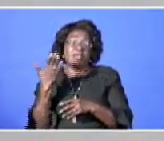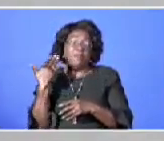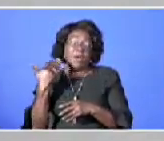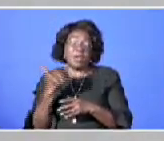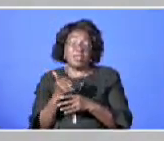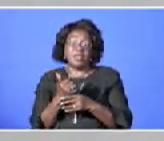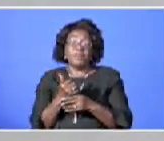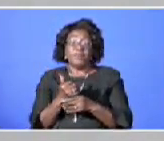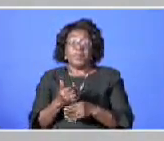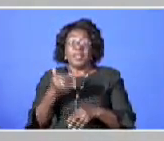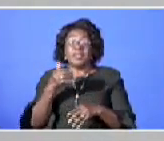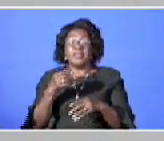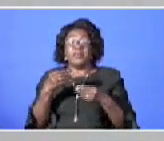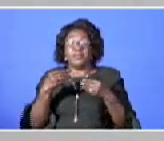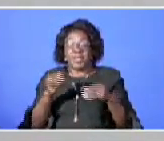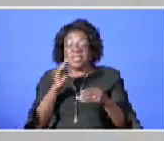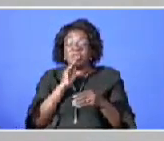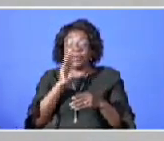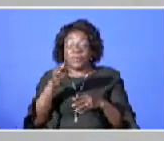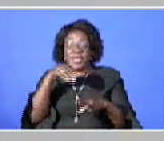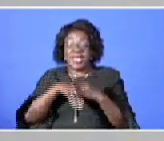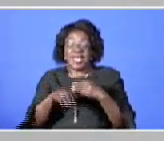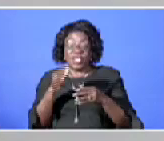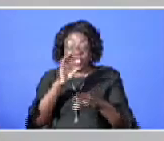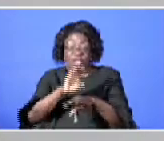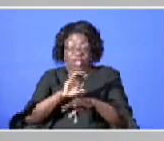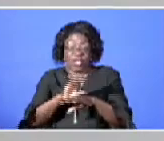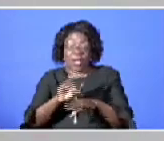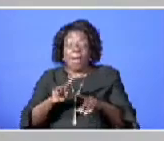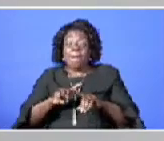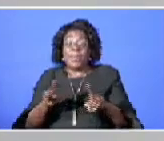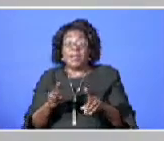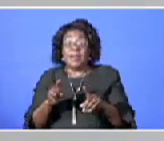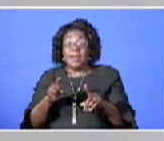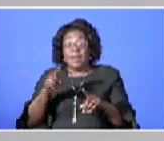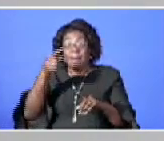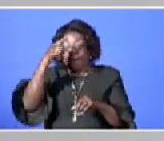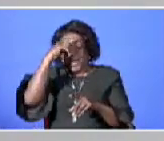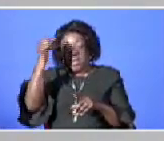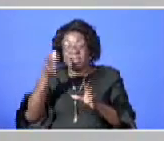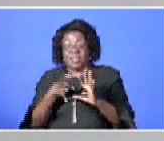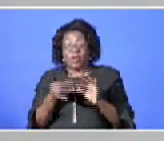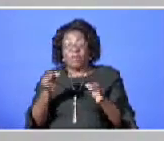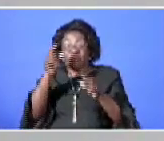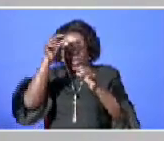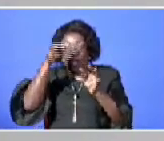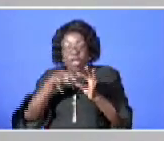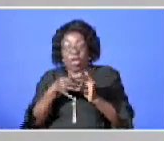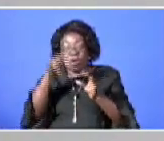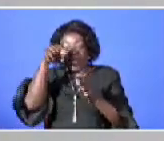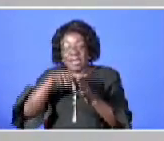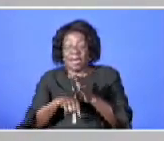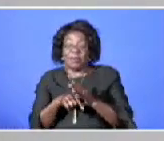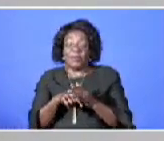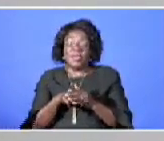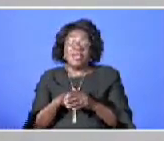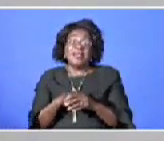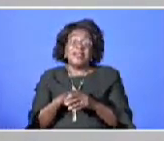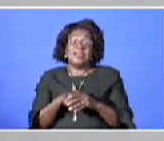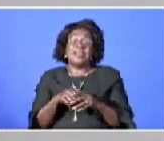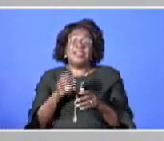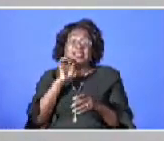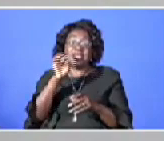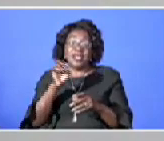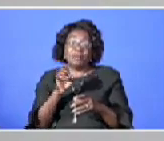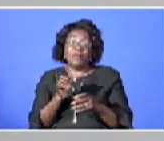it in church, but because of the lockdown, it has kind of forced us as a ministry, Commonwealth Baptist Church is my church, it